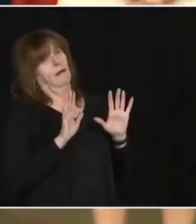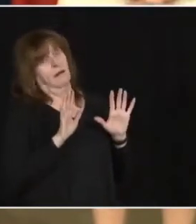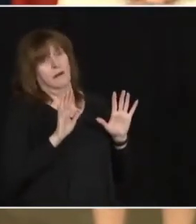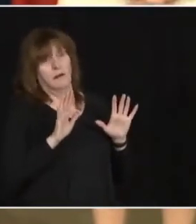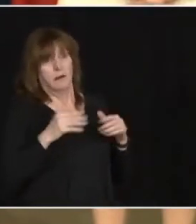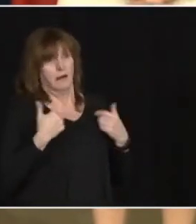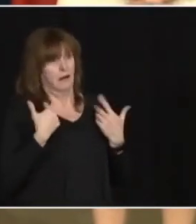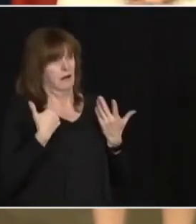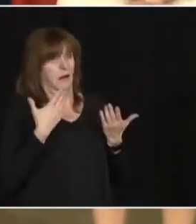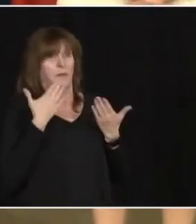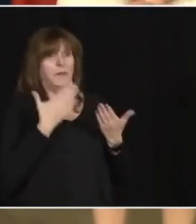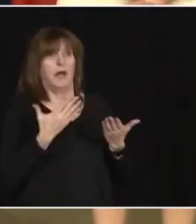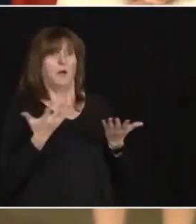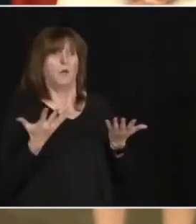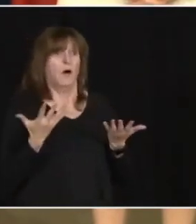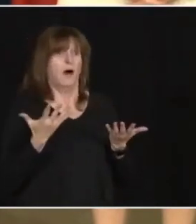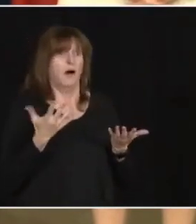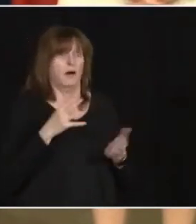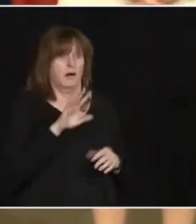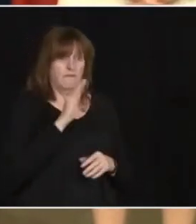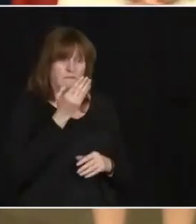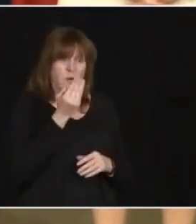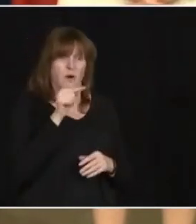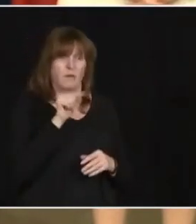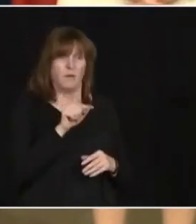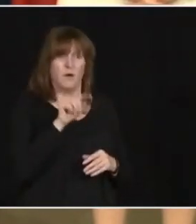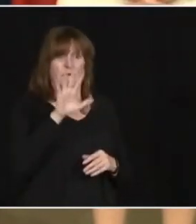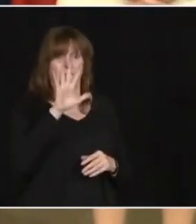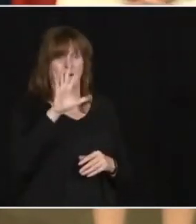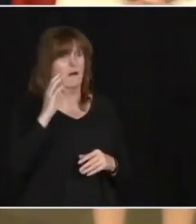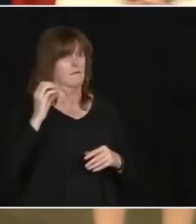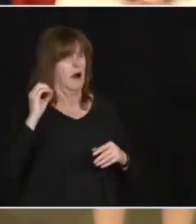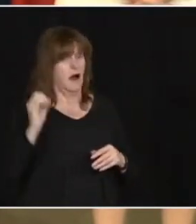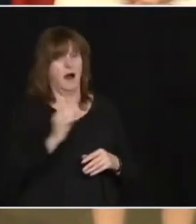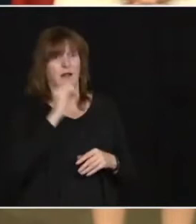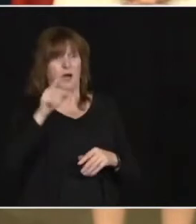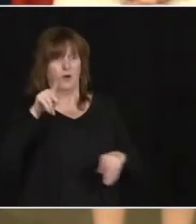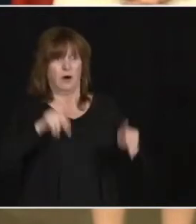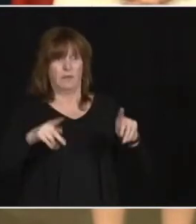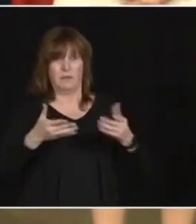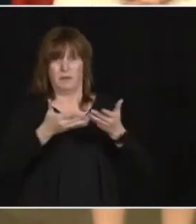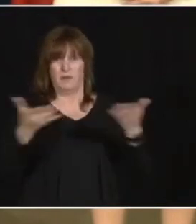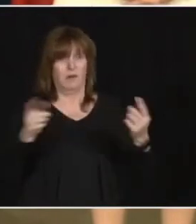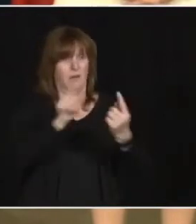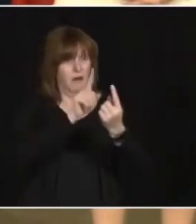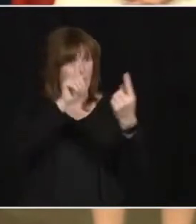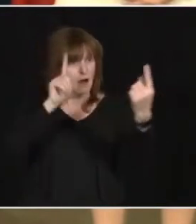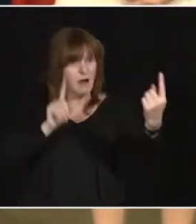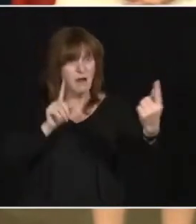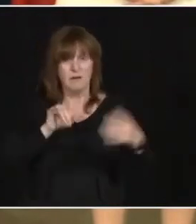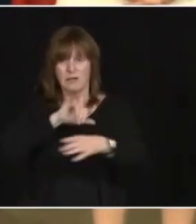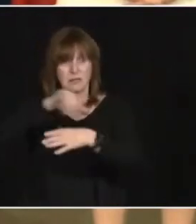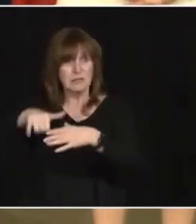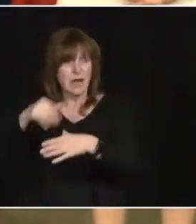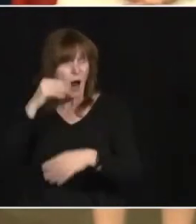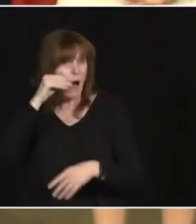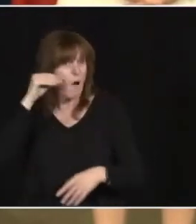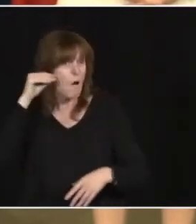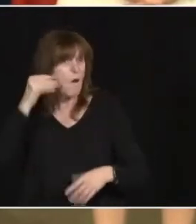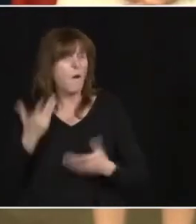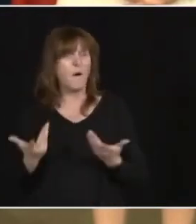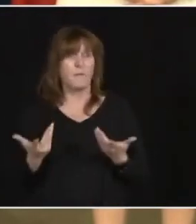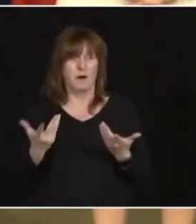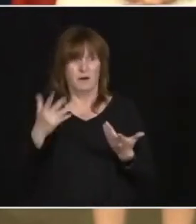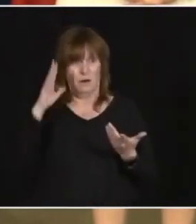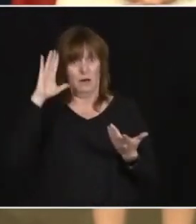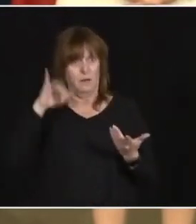practice social distancing, self-isolation. That's the reason we're in a relatively half decent. I'm not even going to say the word good,